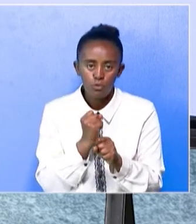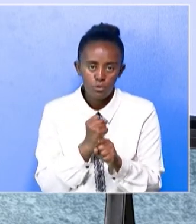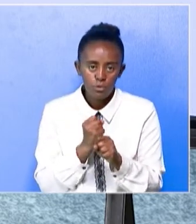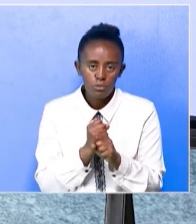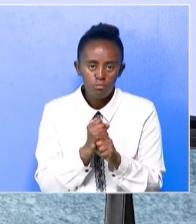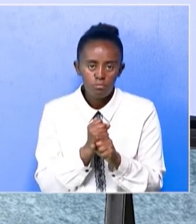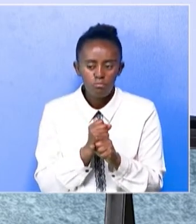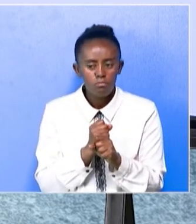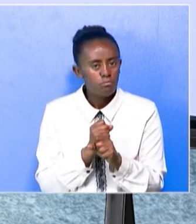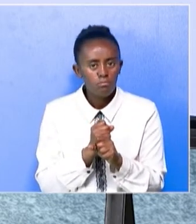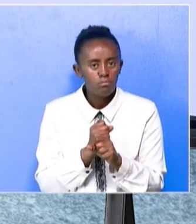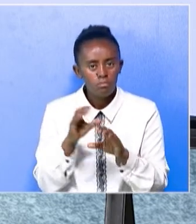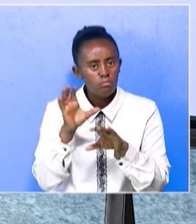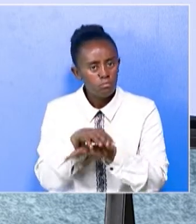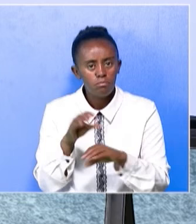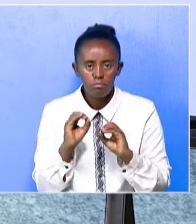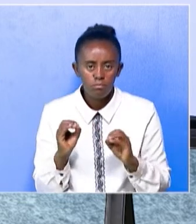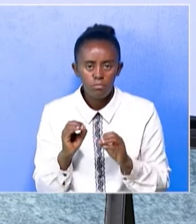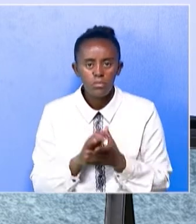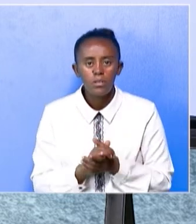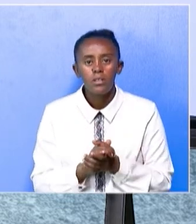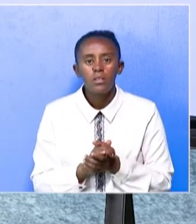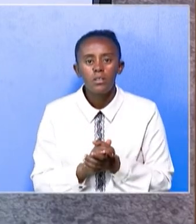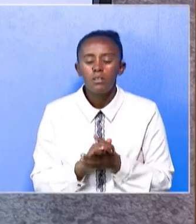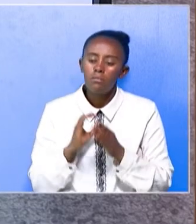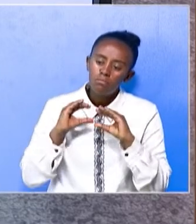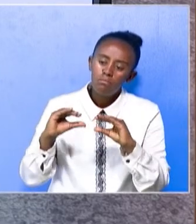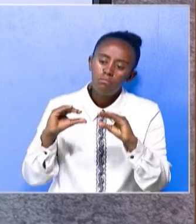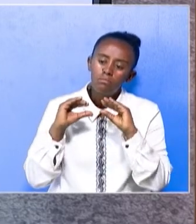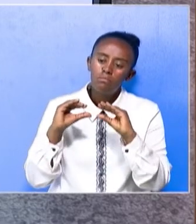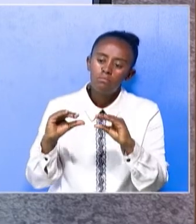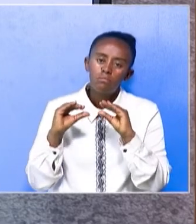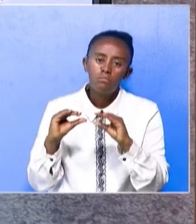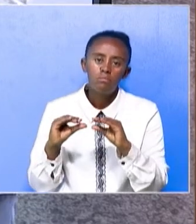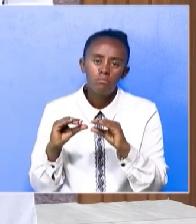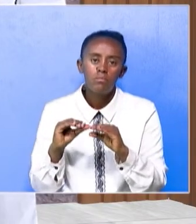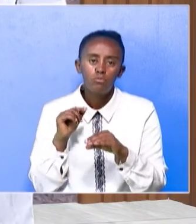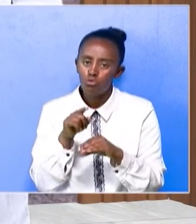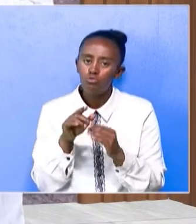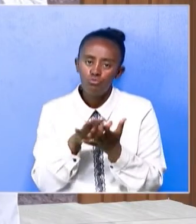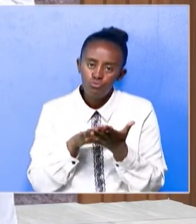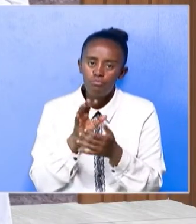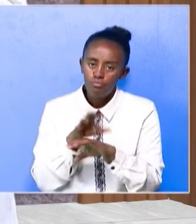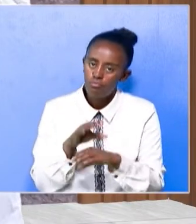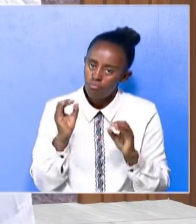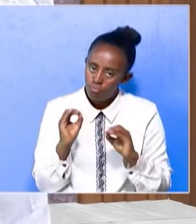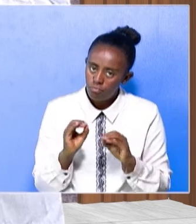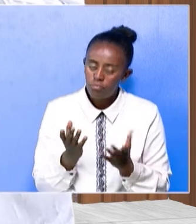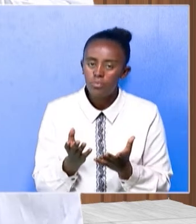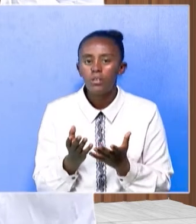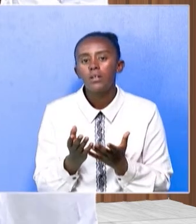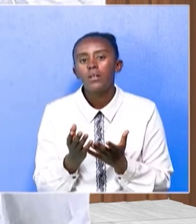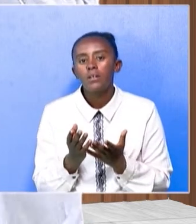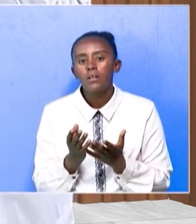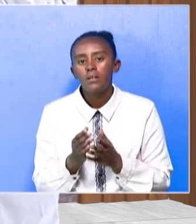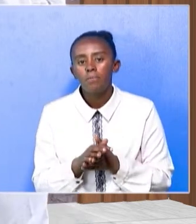don't interrupt your teachers while he is teaching in the classroom, right? Therefore, while he is teaching any lesson in the